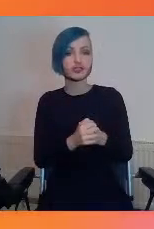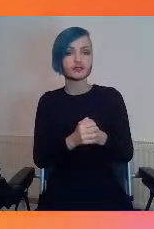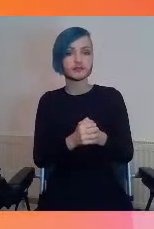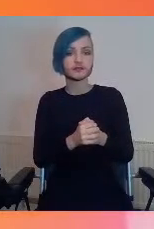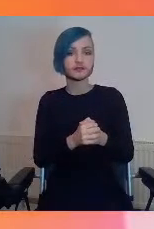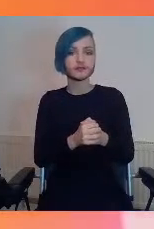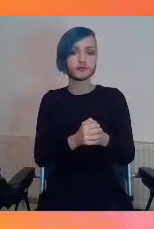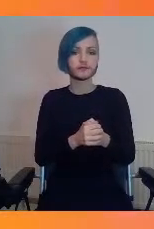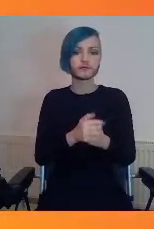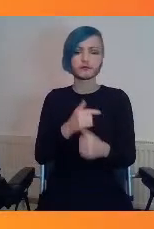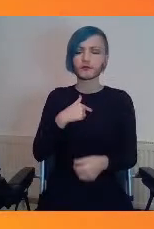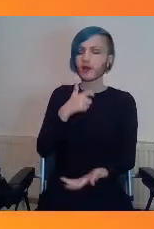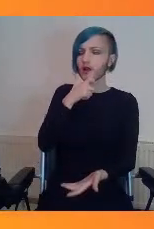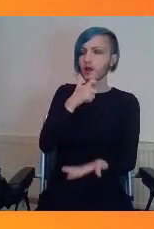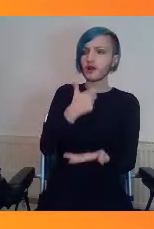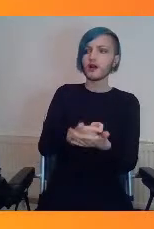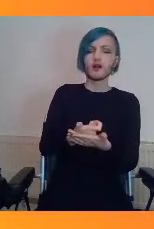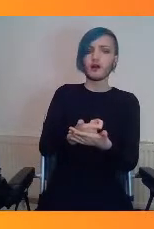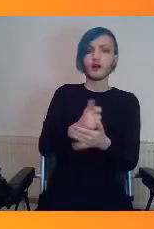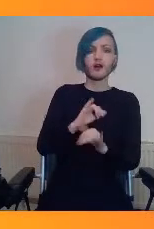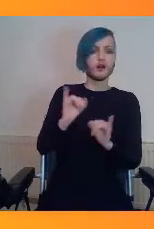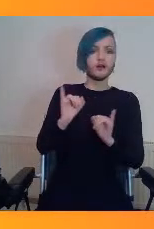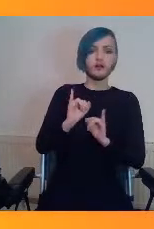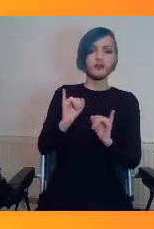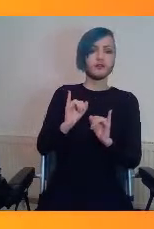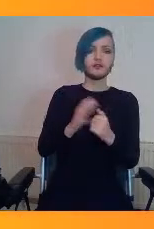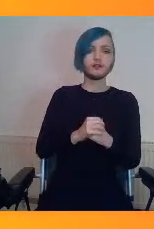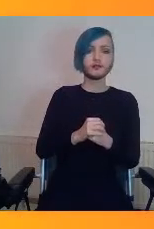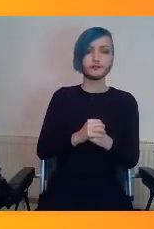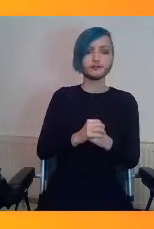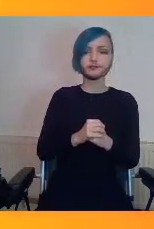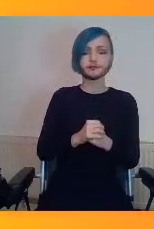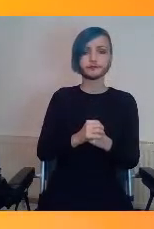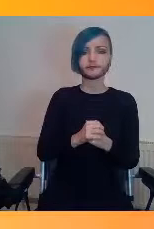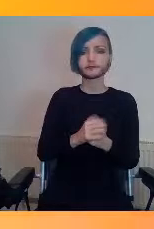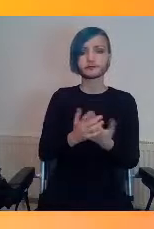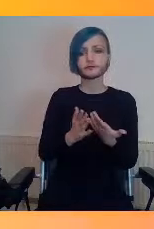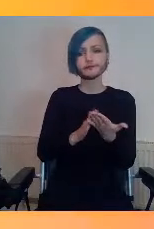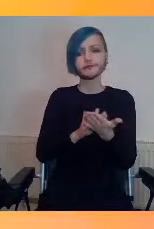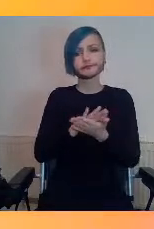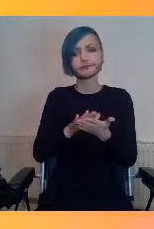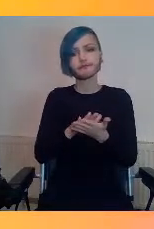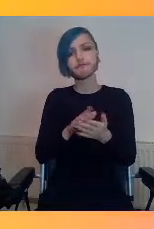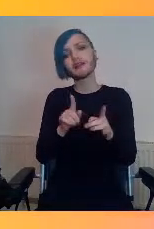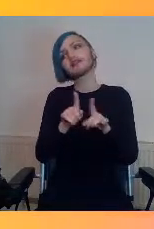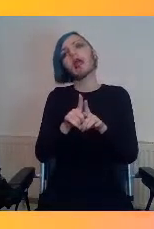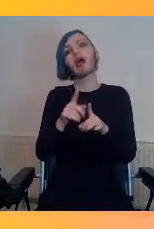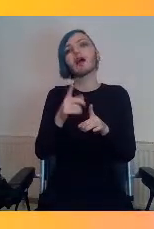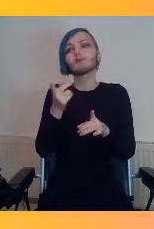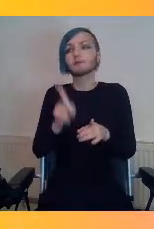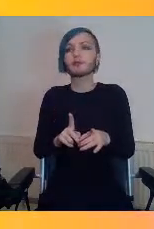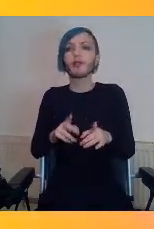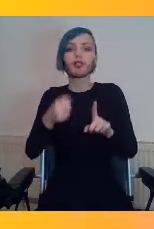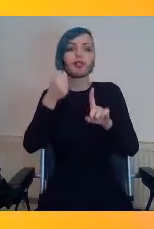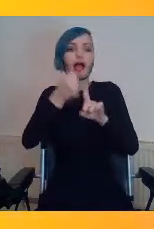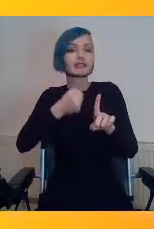Unbelievable. And sort of, what does that mean, that people in that are, like, LGBTI activists